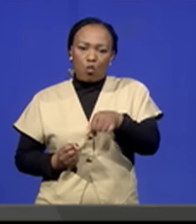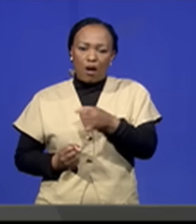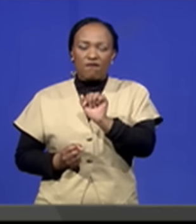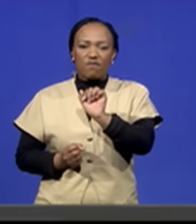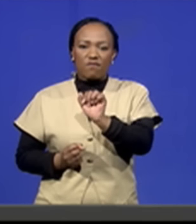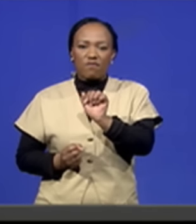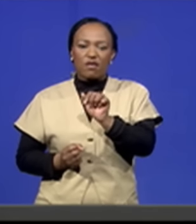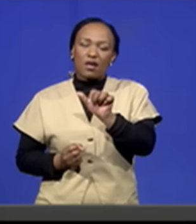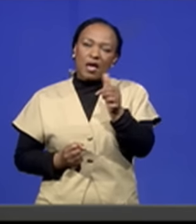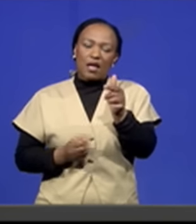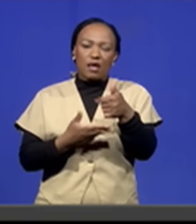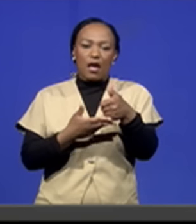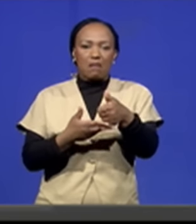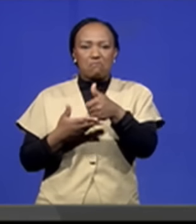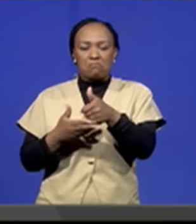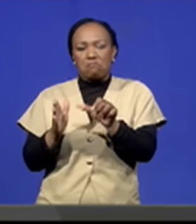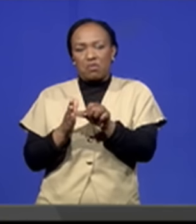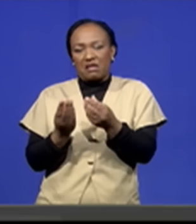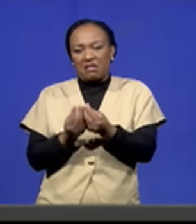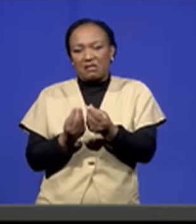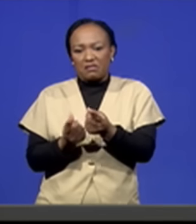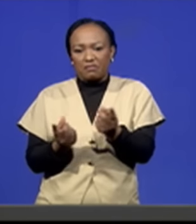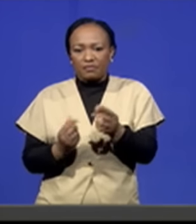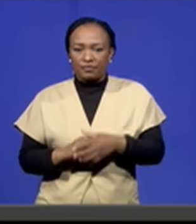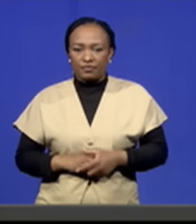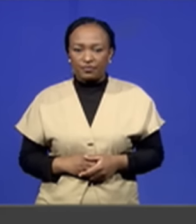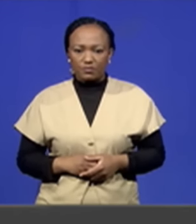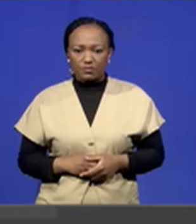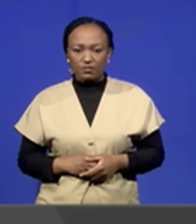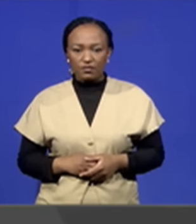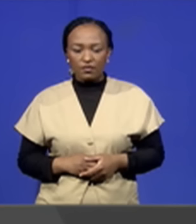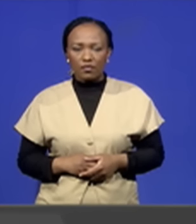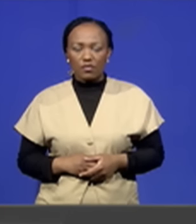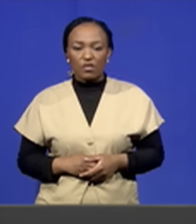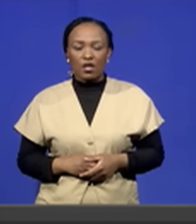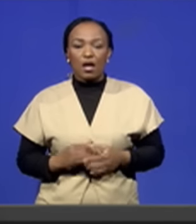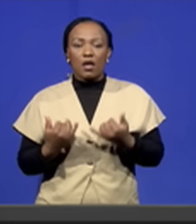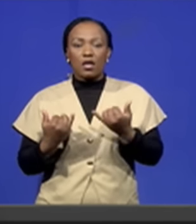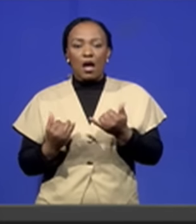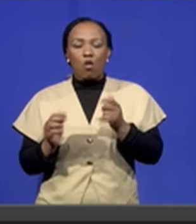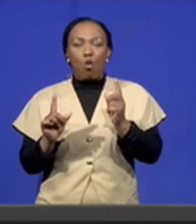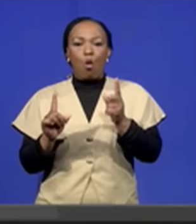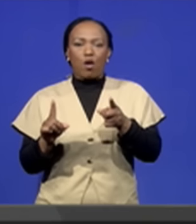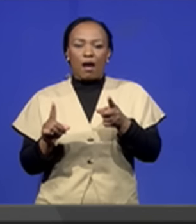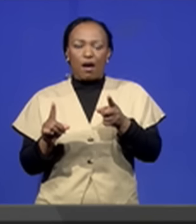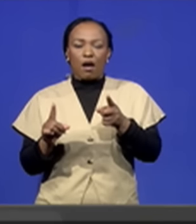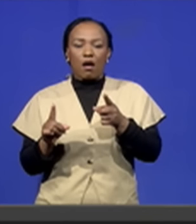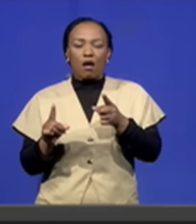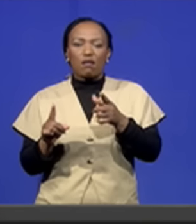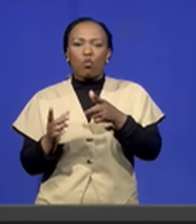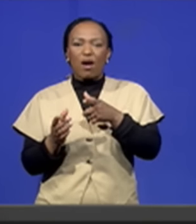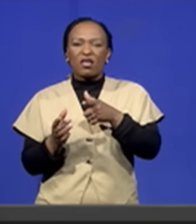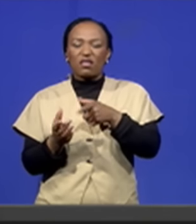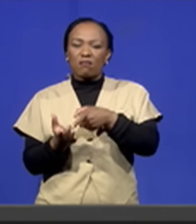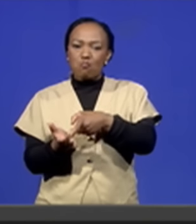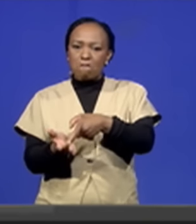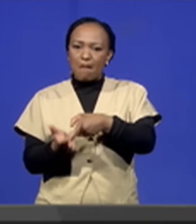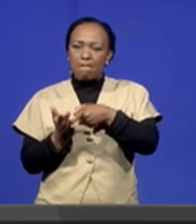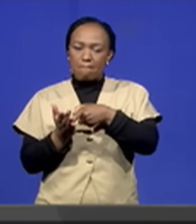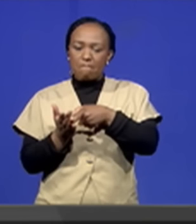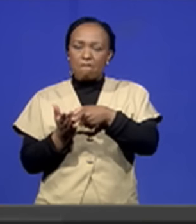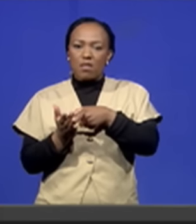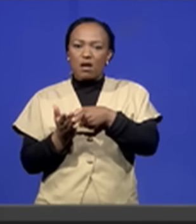gape ka dilwana tse dingwe tsa botlhokwa. I'm sitting with garnish orders for not paying my